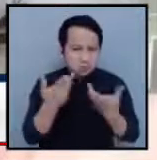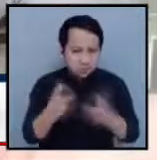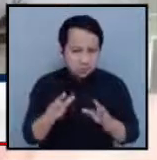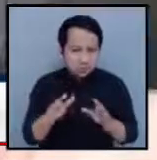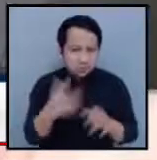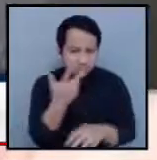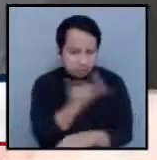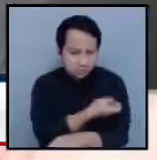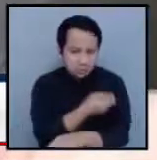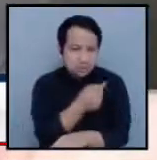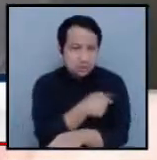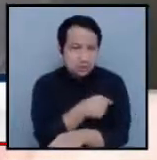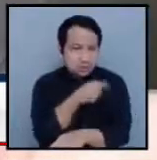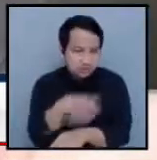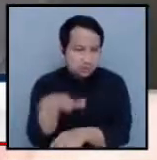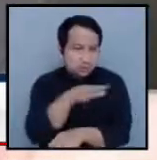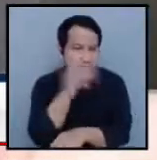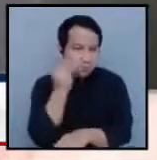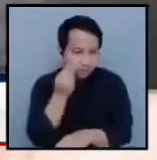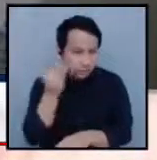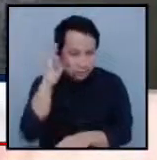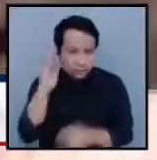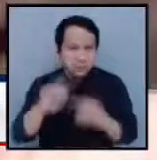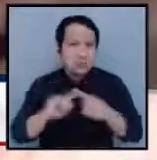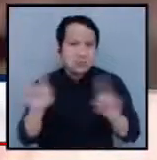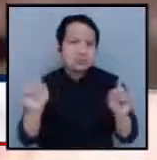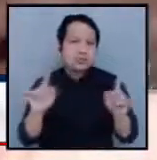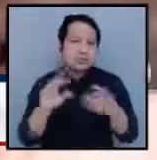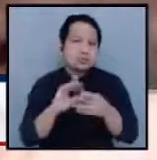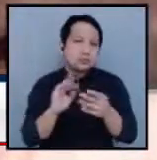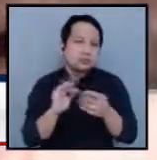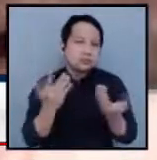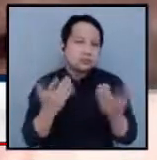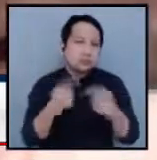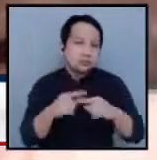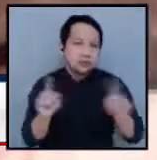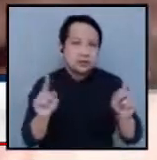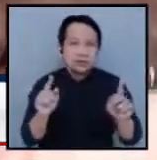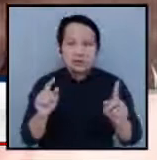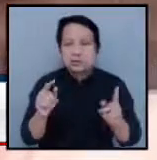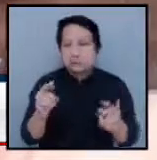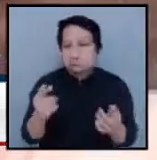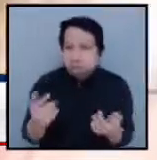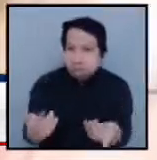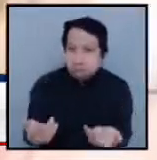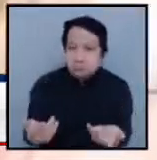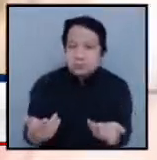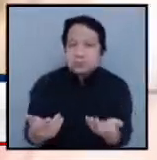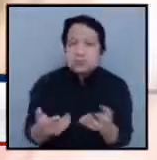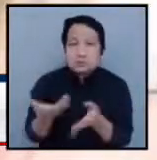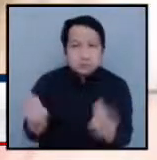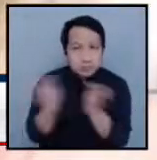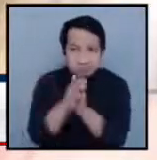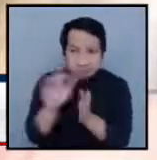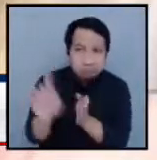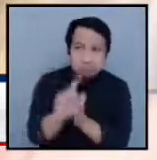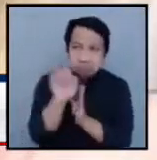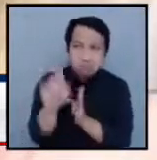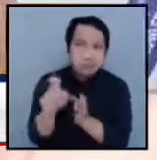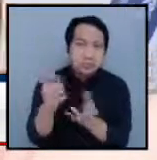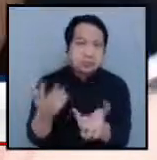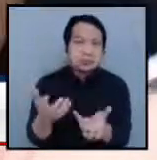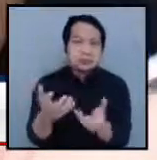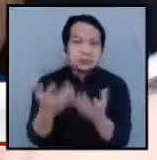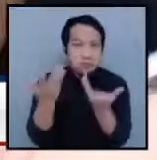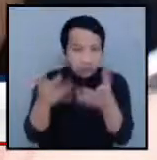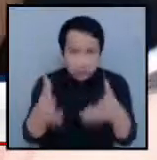and everyone goes home, it's another story. No? So we still ask pa rin na even after